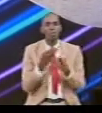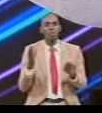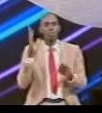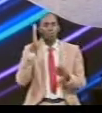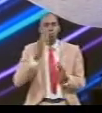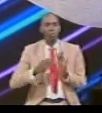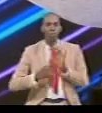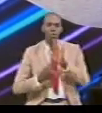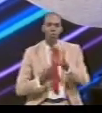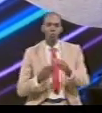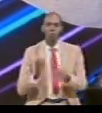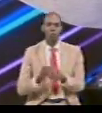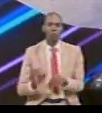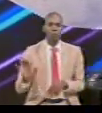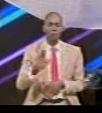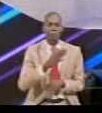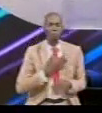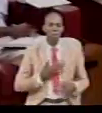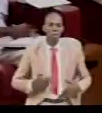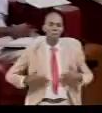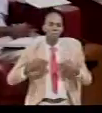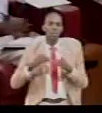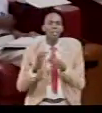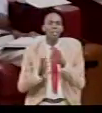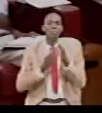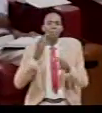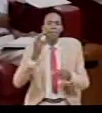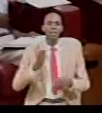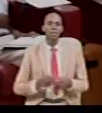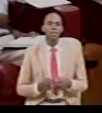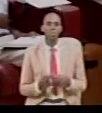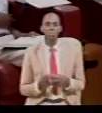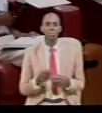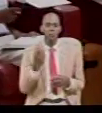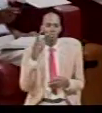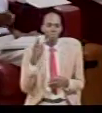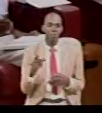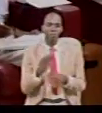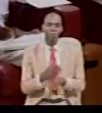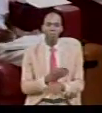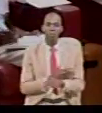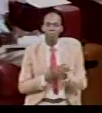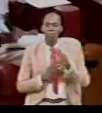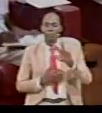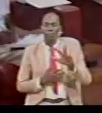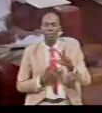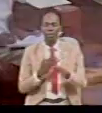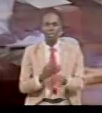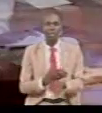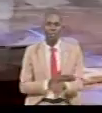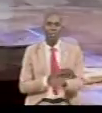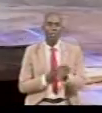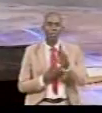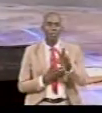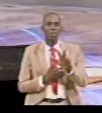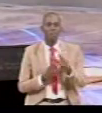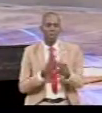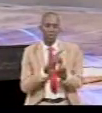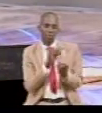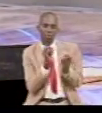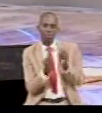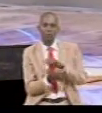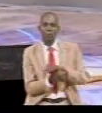forth in every life in Jesus' name. Look at number three. Number three here,